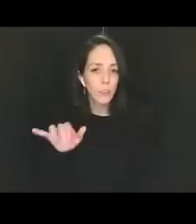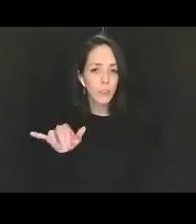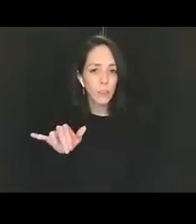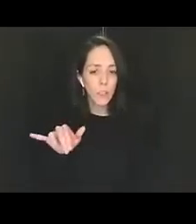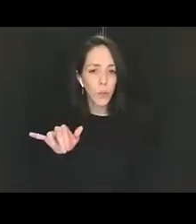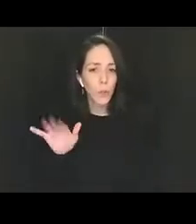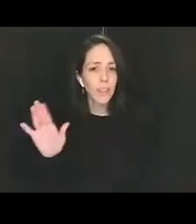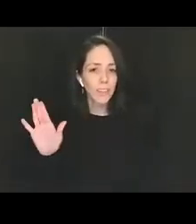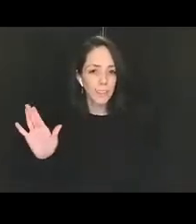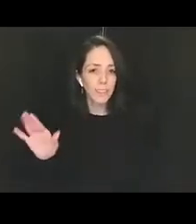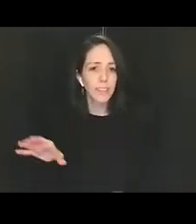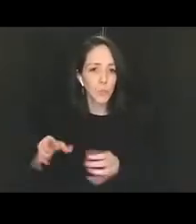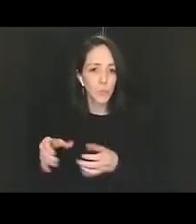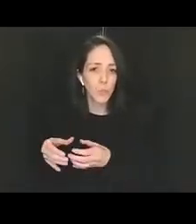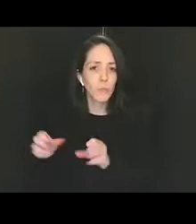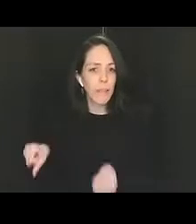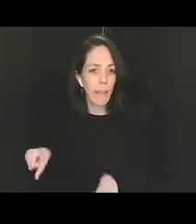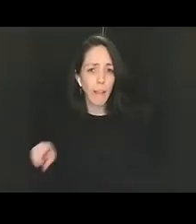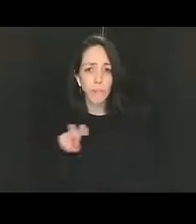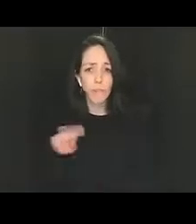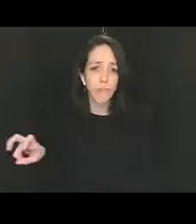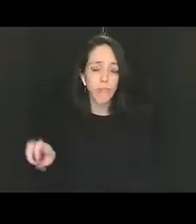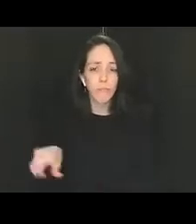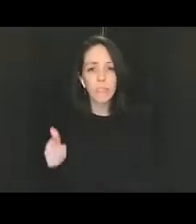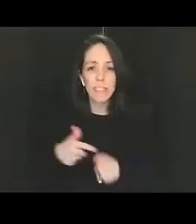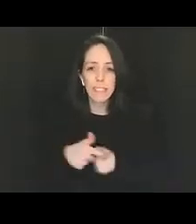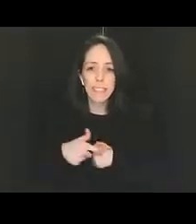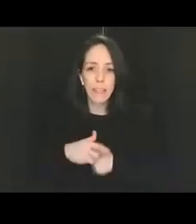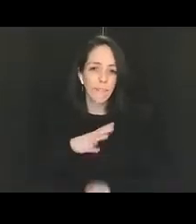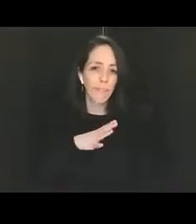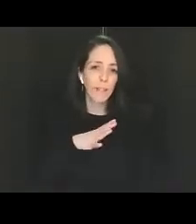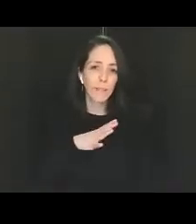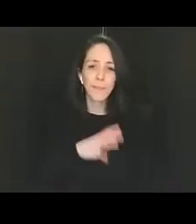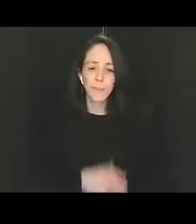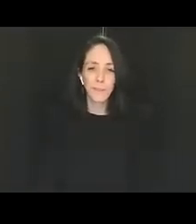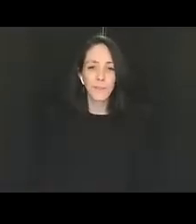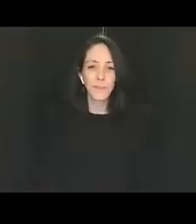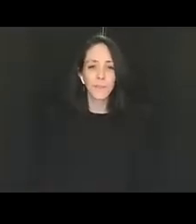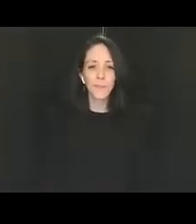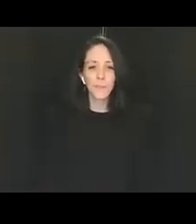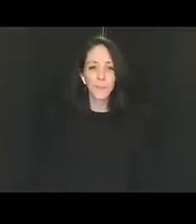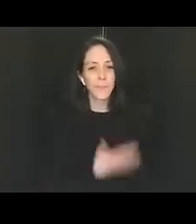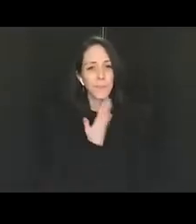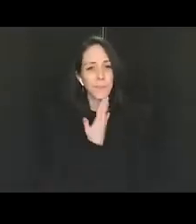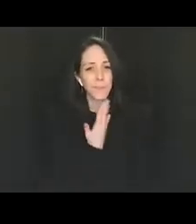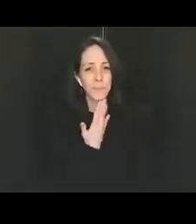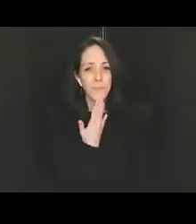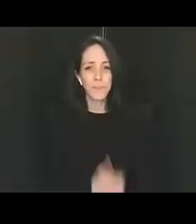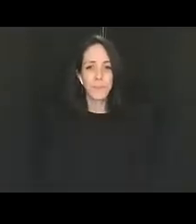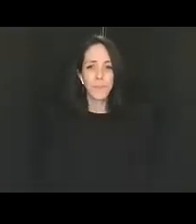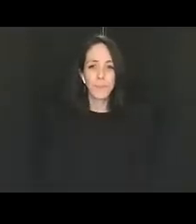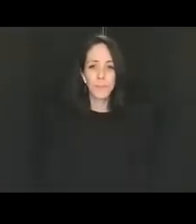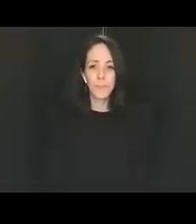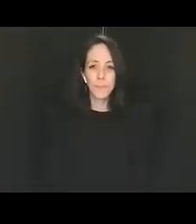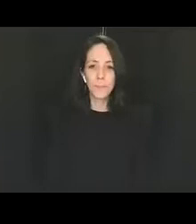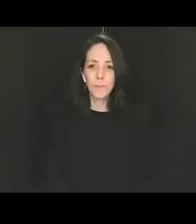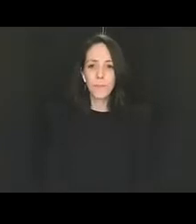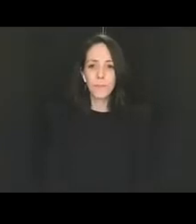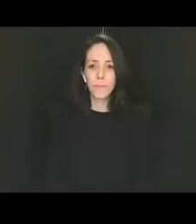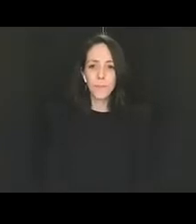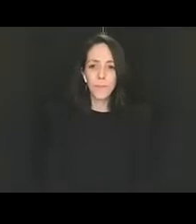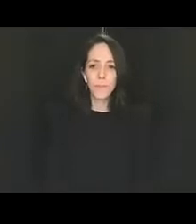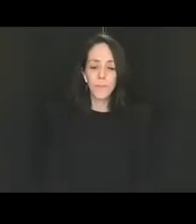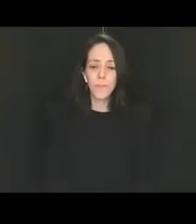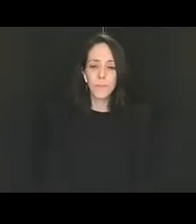can pop over to Commissioner Willey's room. Okay, thank you. Are there